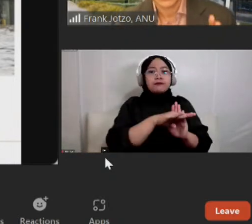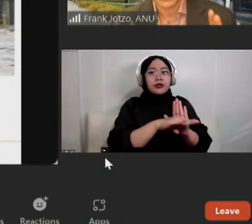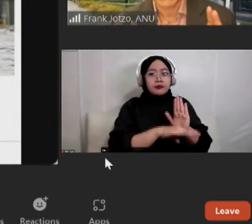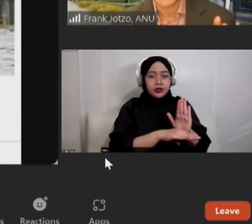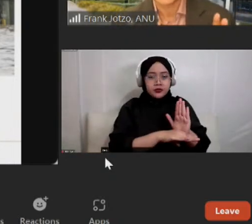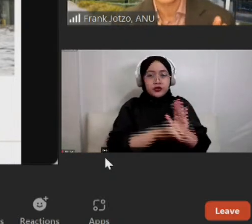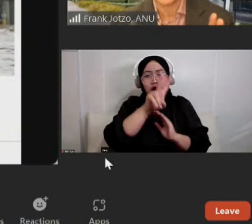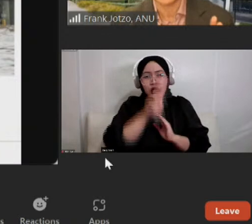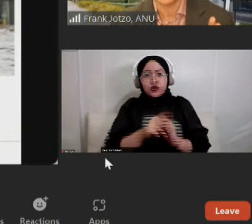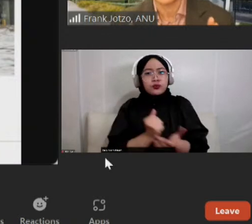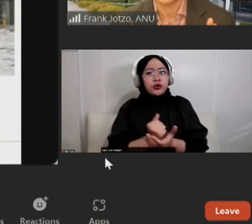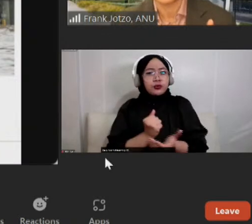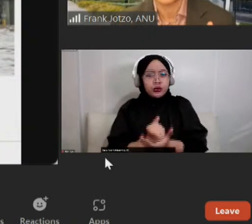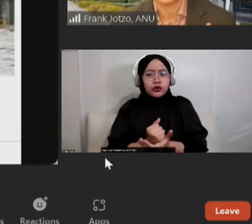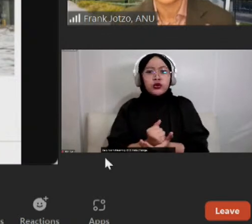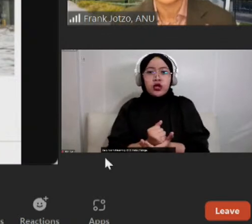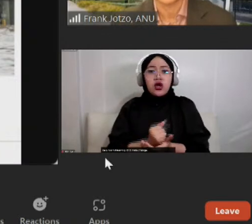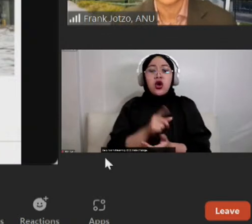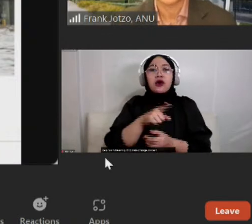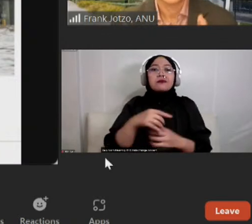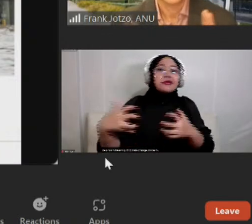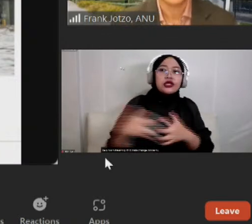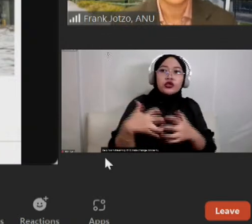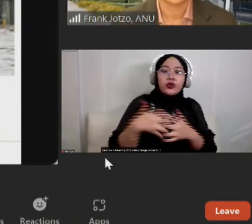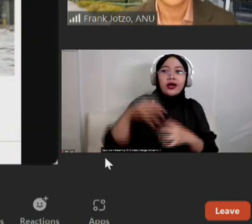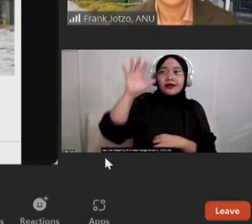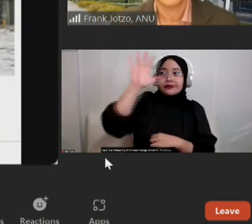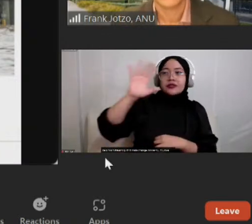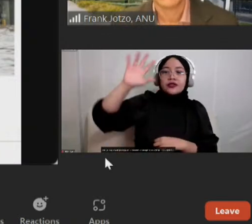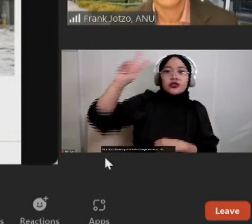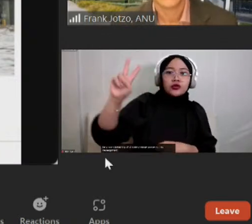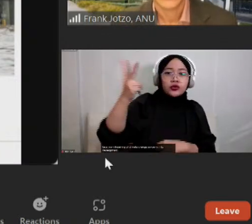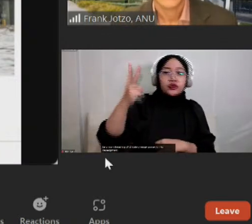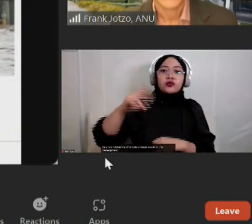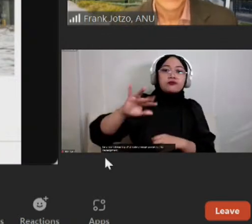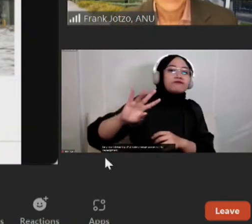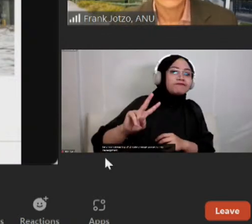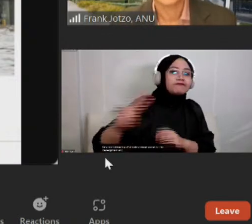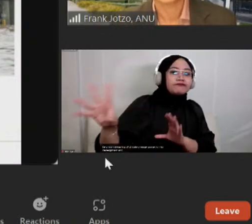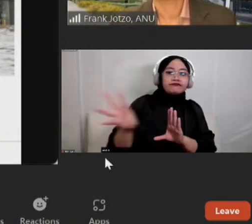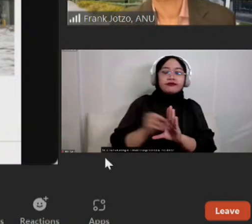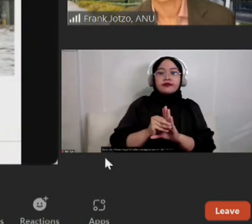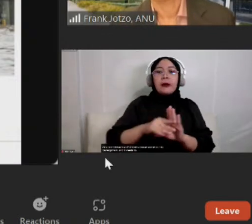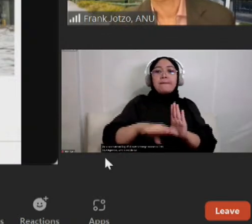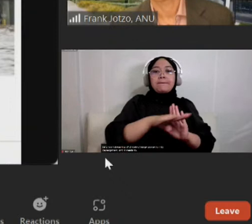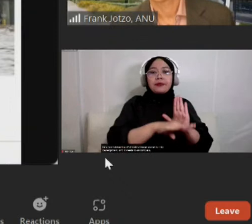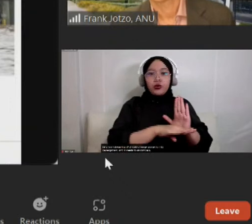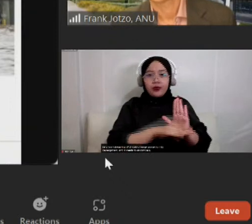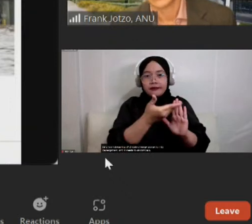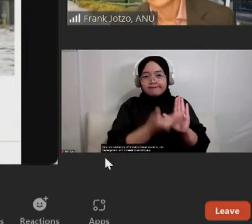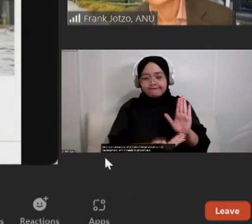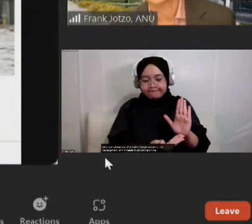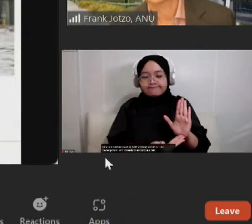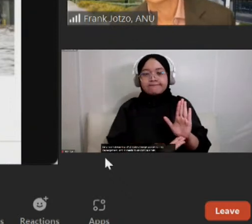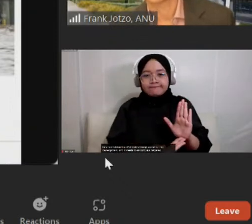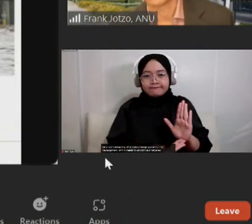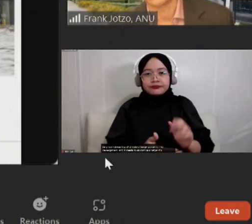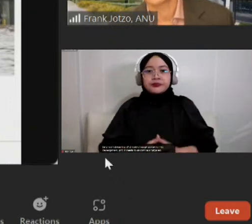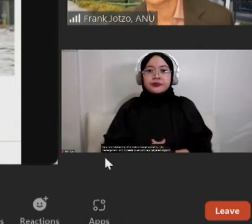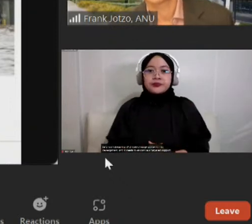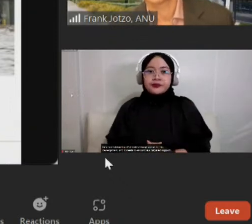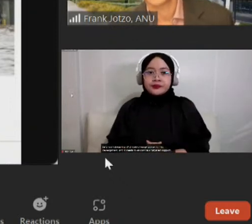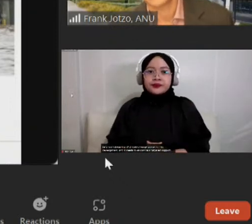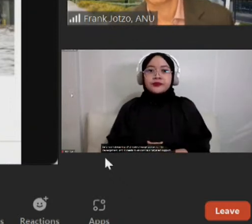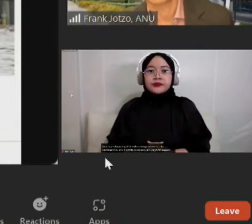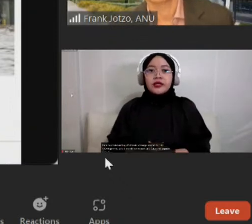be a mainstreaming of climate change concerns into development. And it needs to encompass targeted